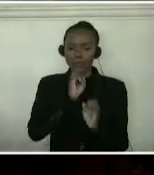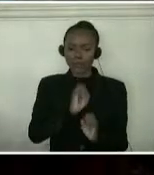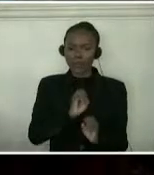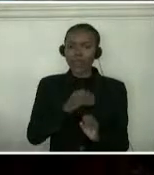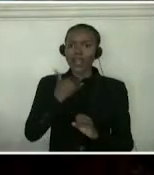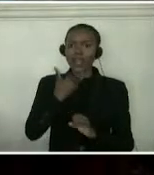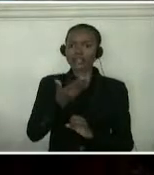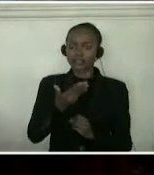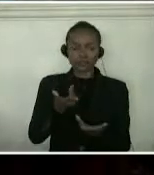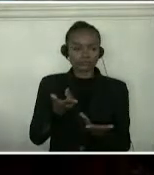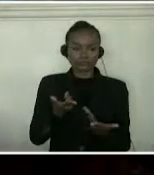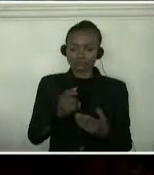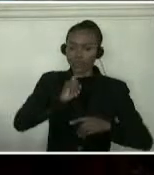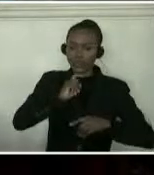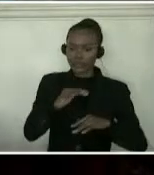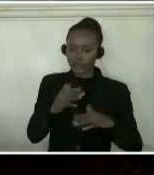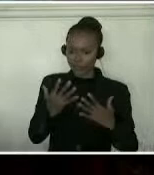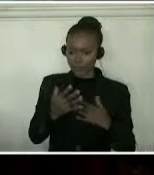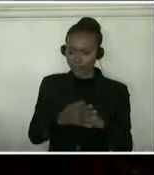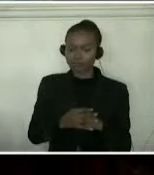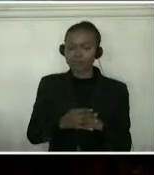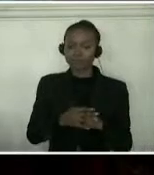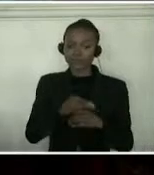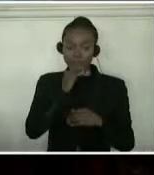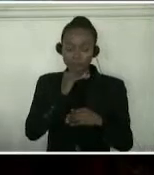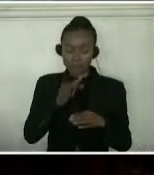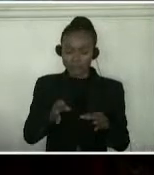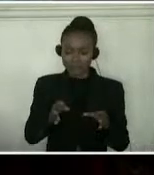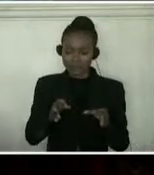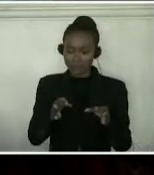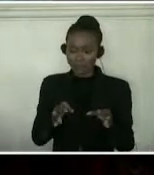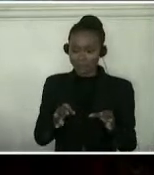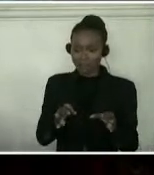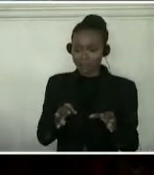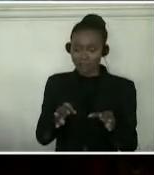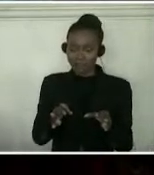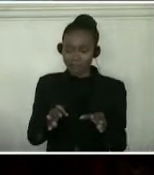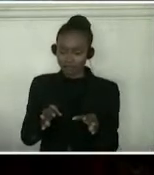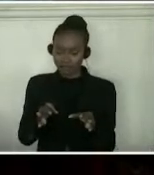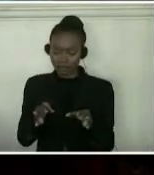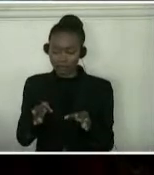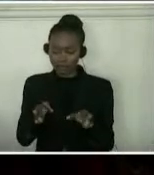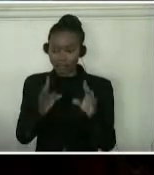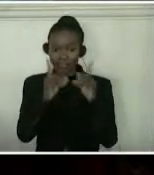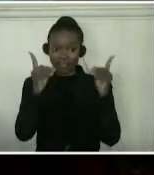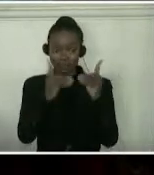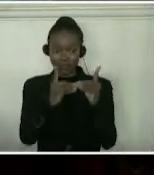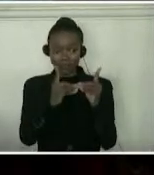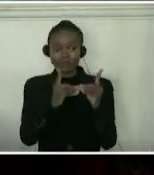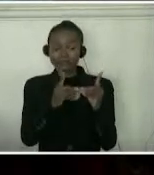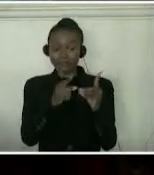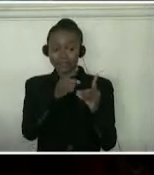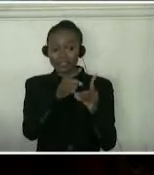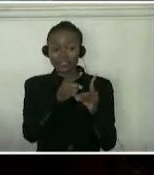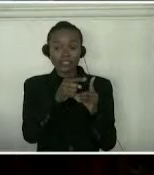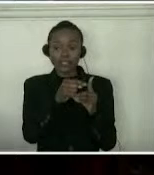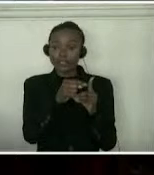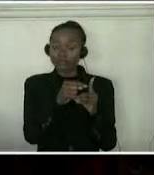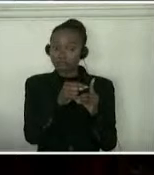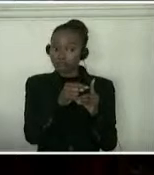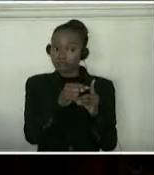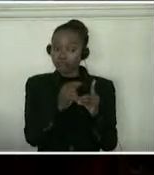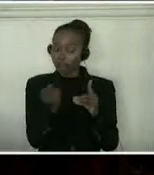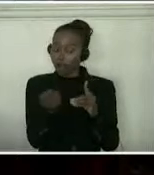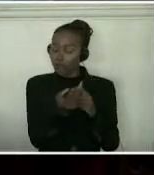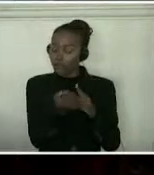delayed ended up costing the department exhibited a mountain fees some projects have not been finalized resulting